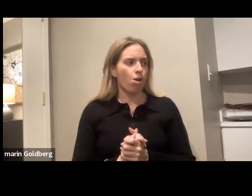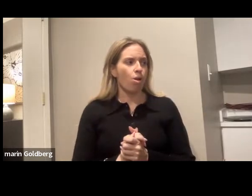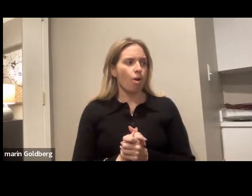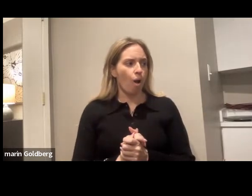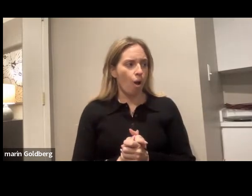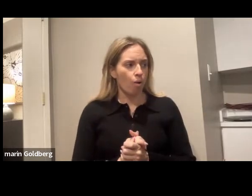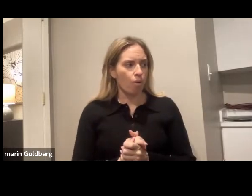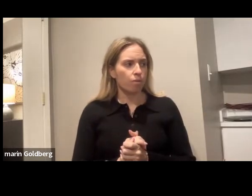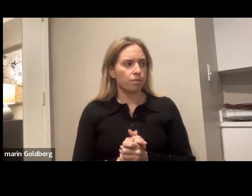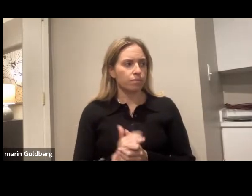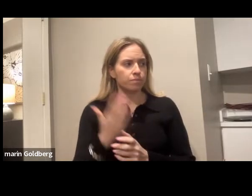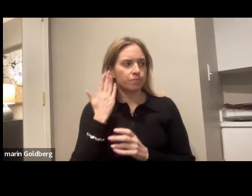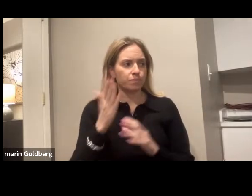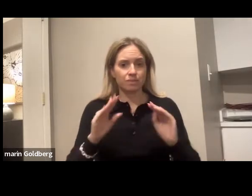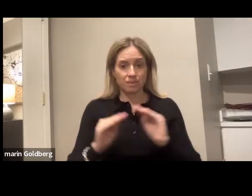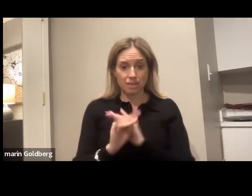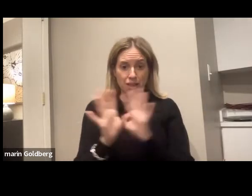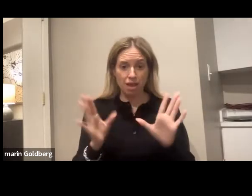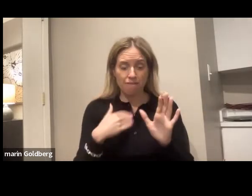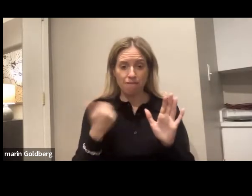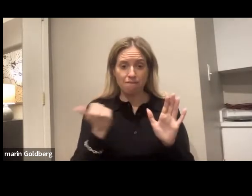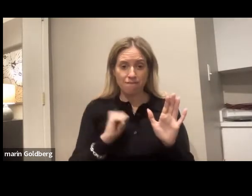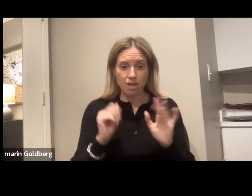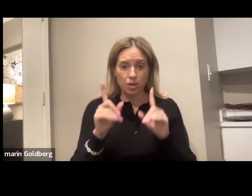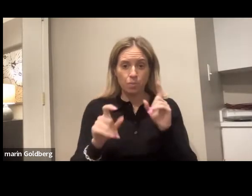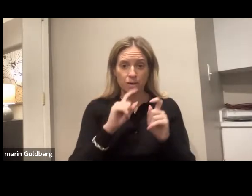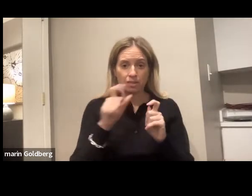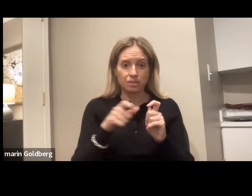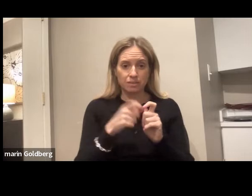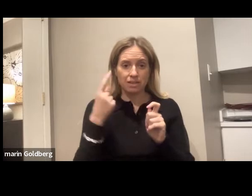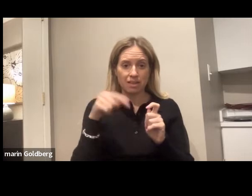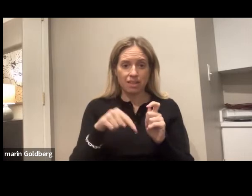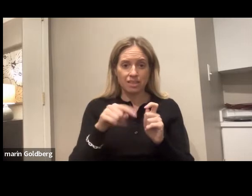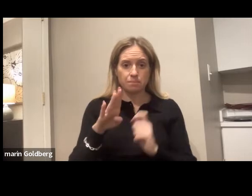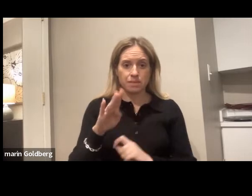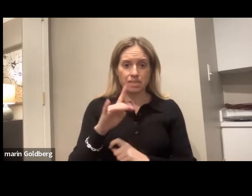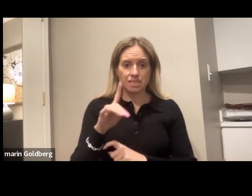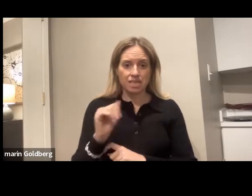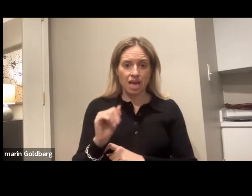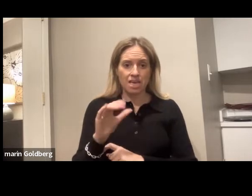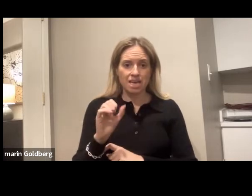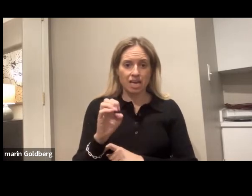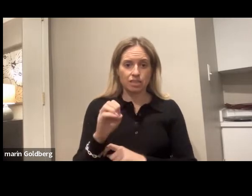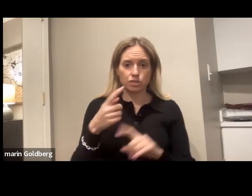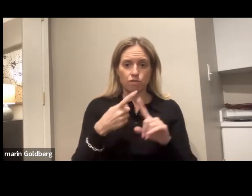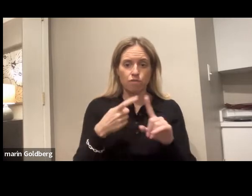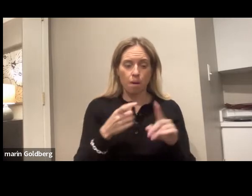I'll clarify. Are there any questions specific to this BZA case from the commissioners?